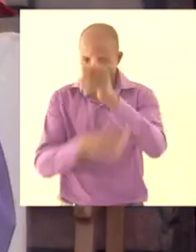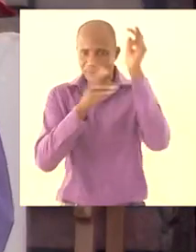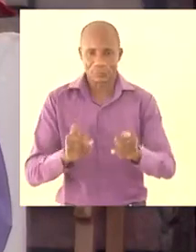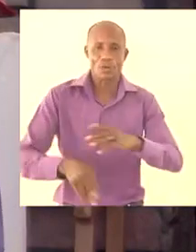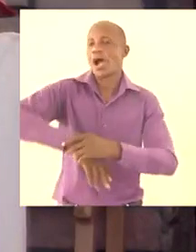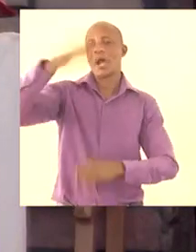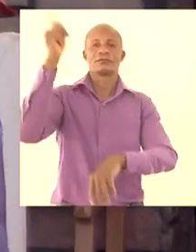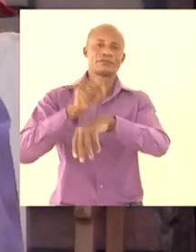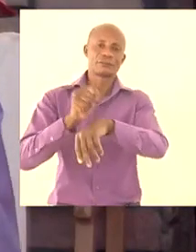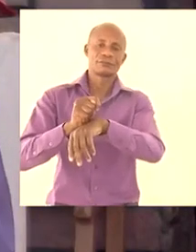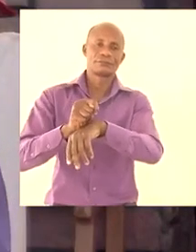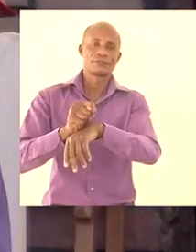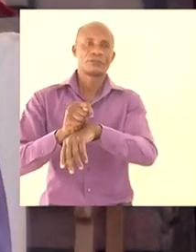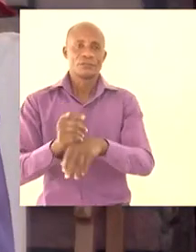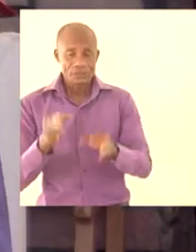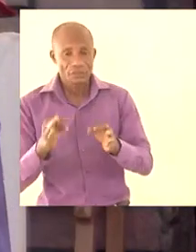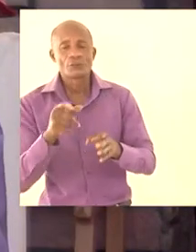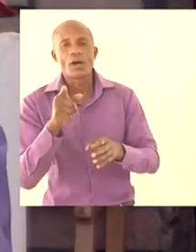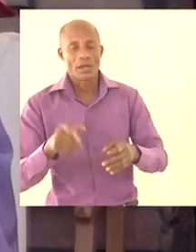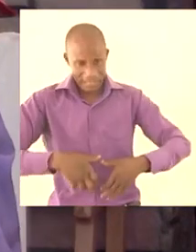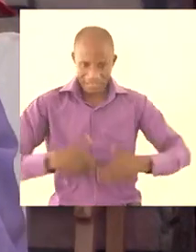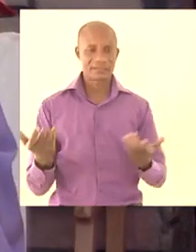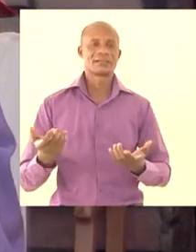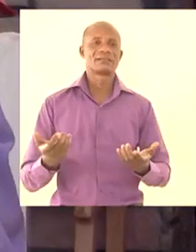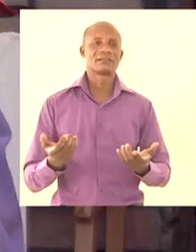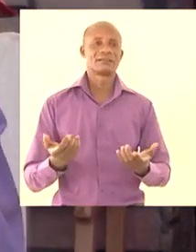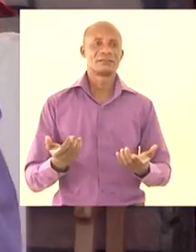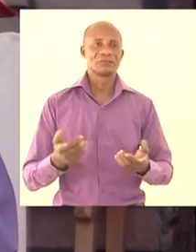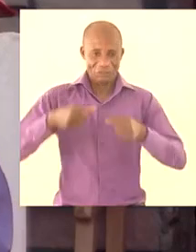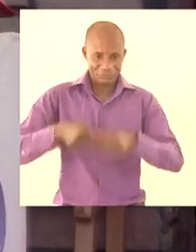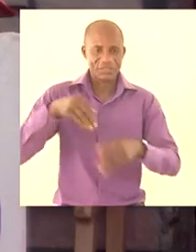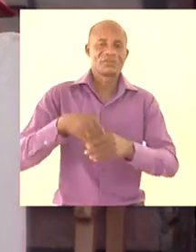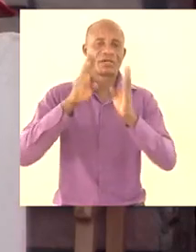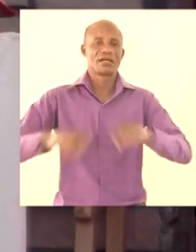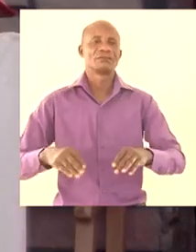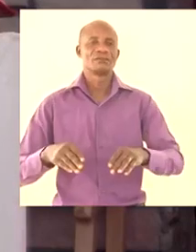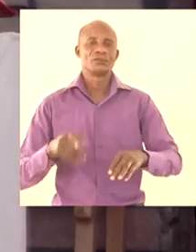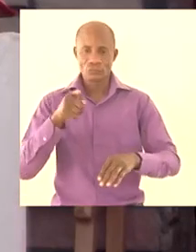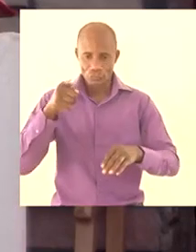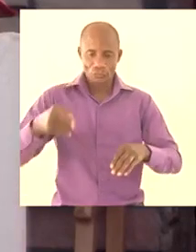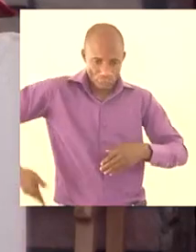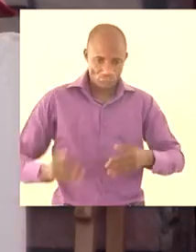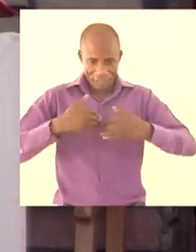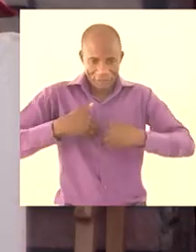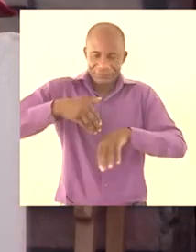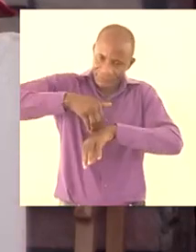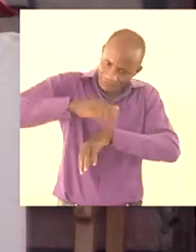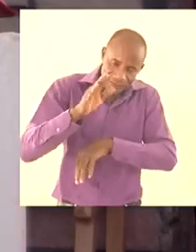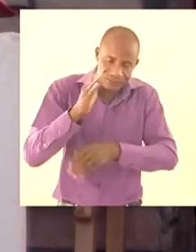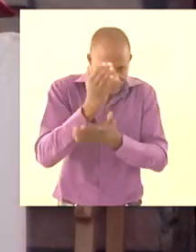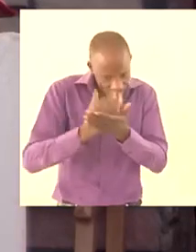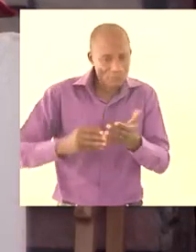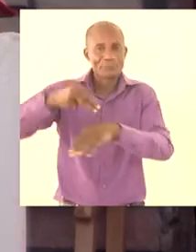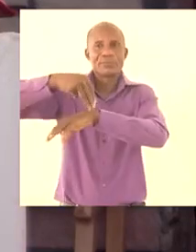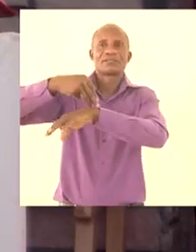the temple. That's you were angry and you were just rolling in your house with anger. Yes. What, couldn't you have sent him a